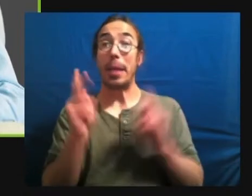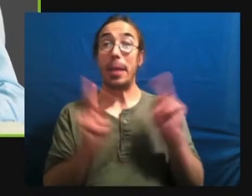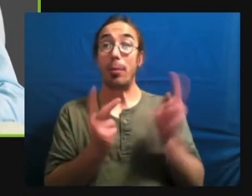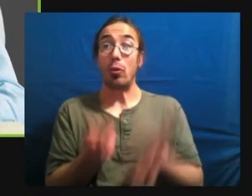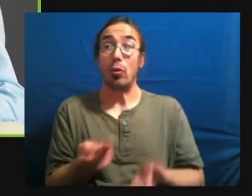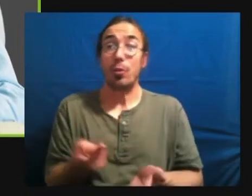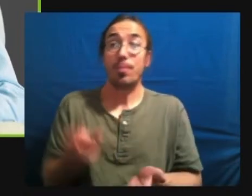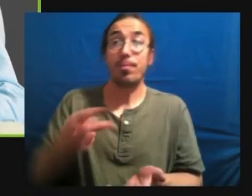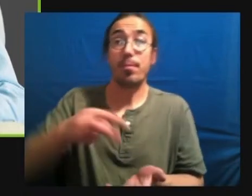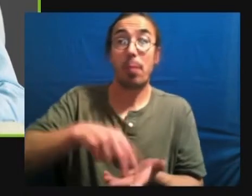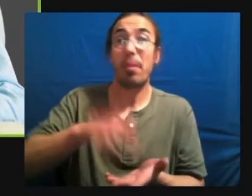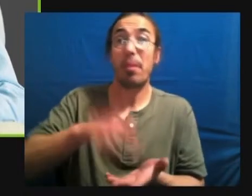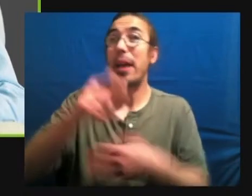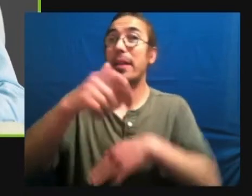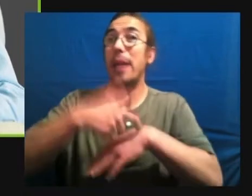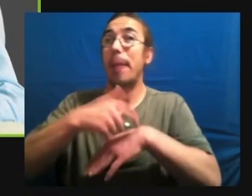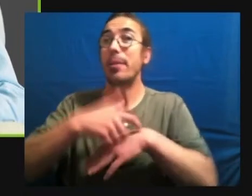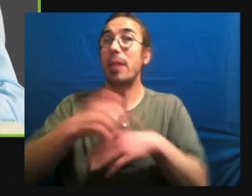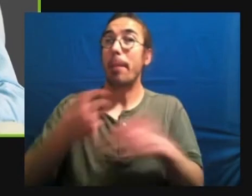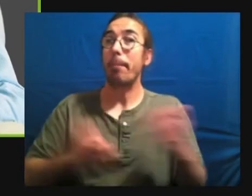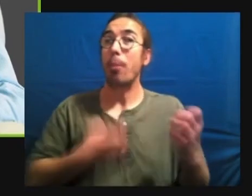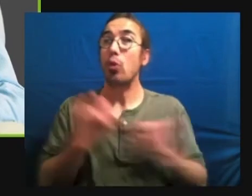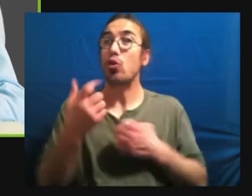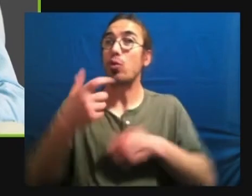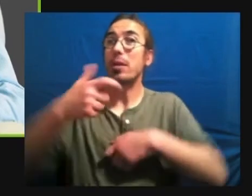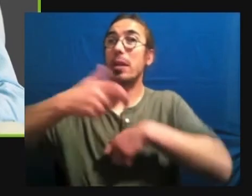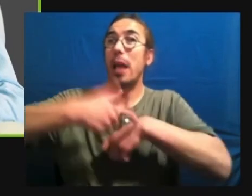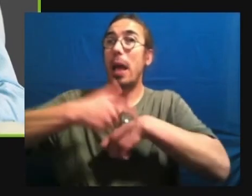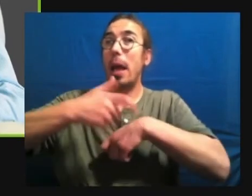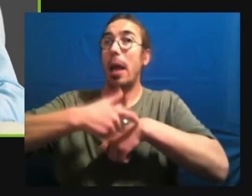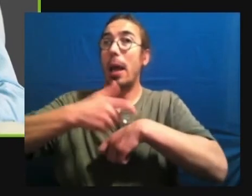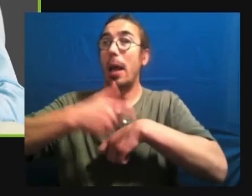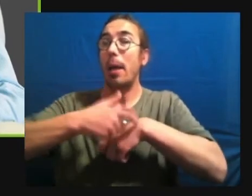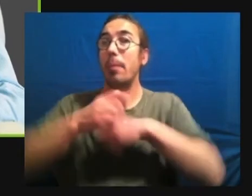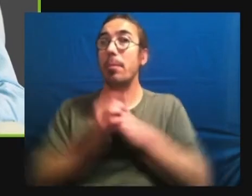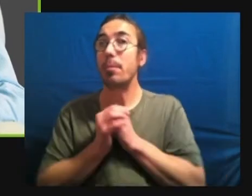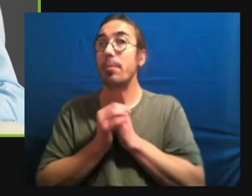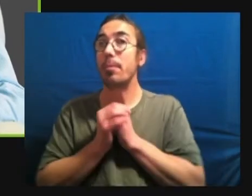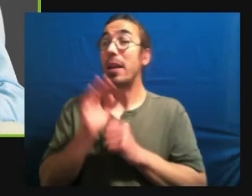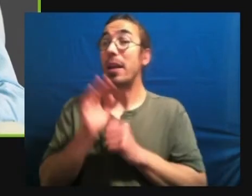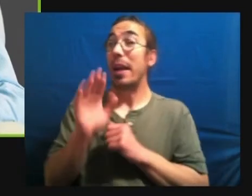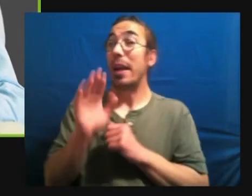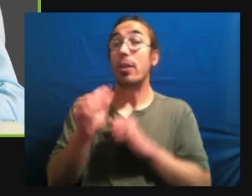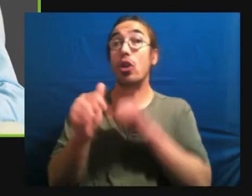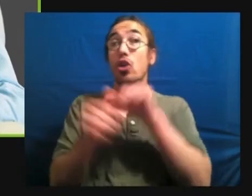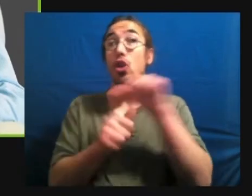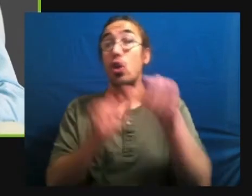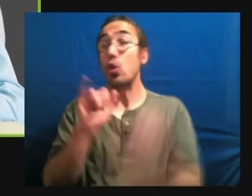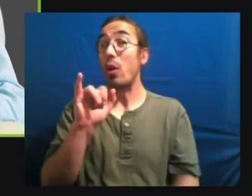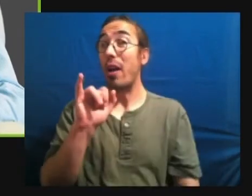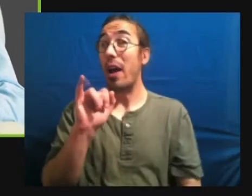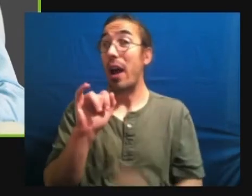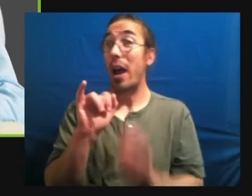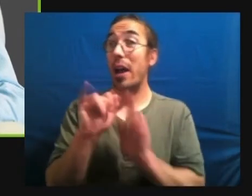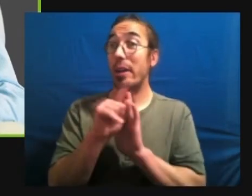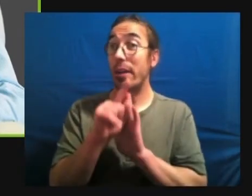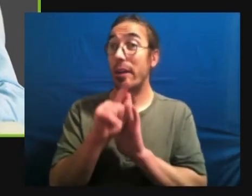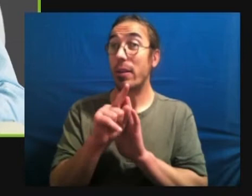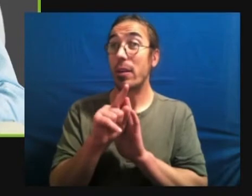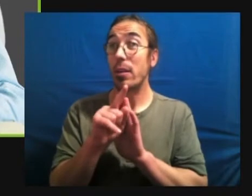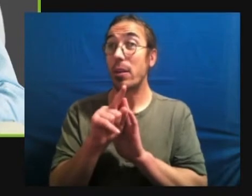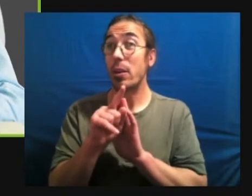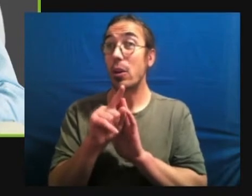kind of an emotional thing to say that his social identities are being upheld as